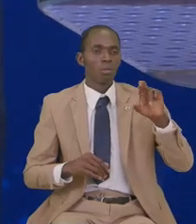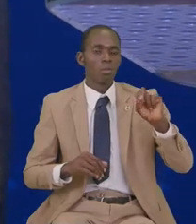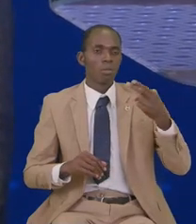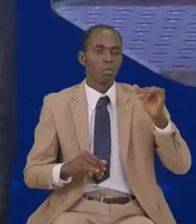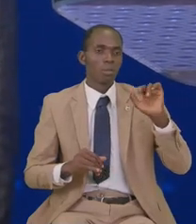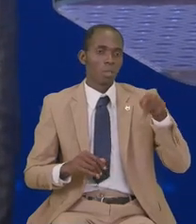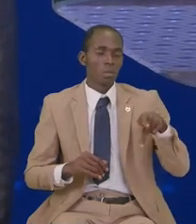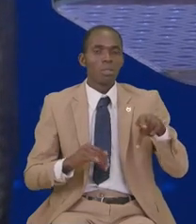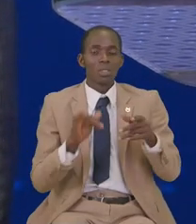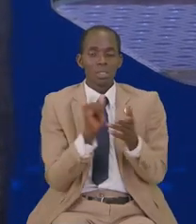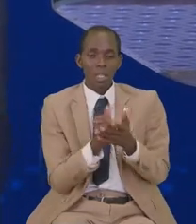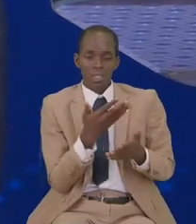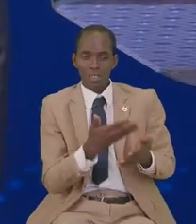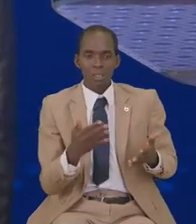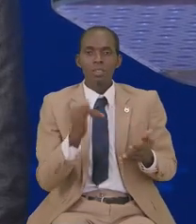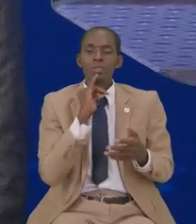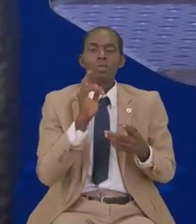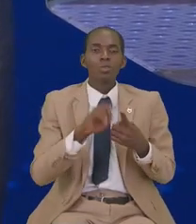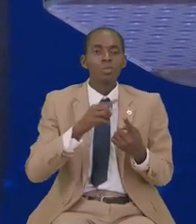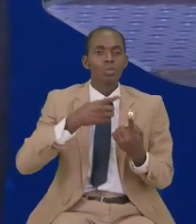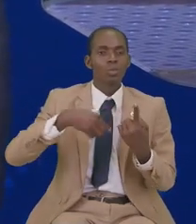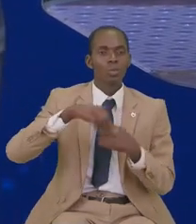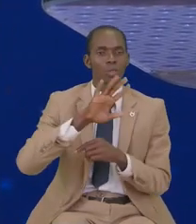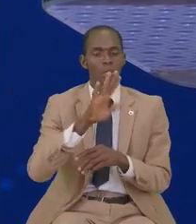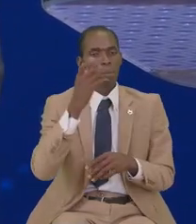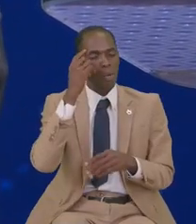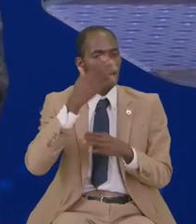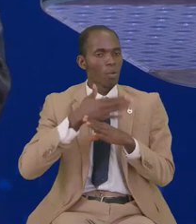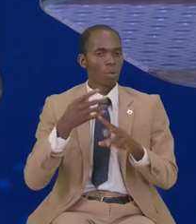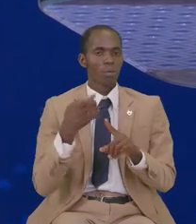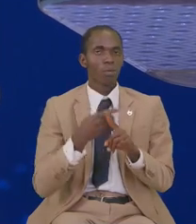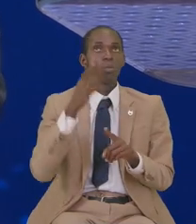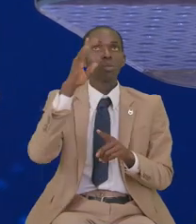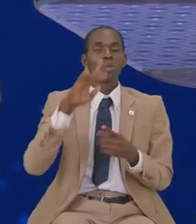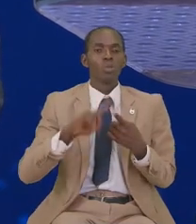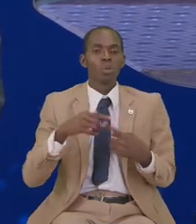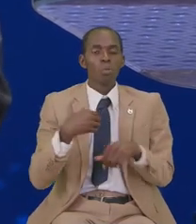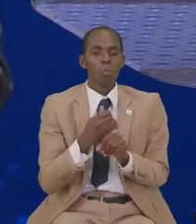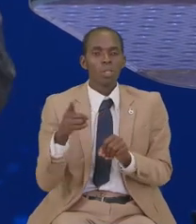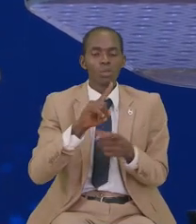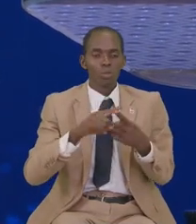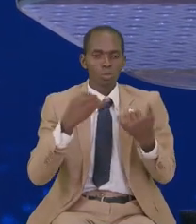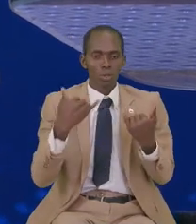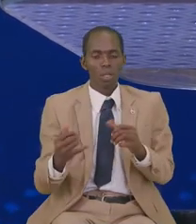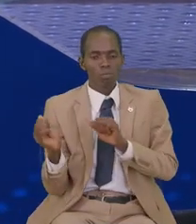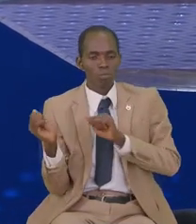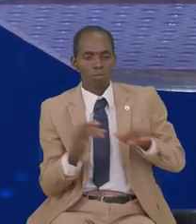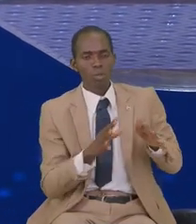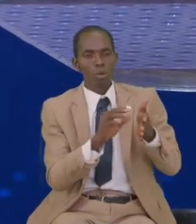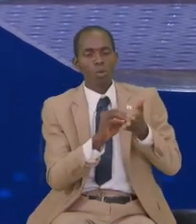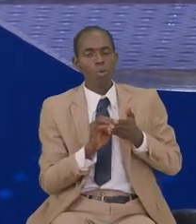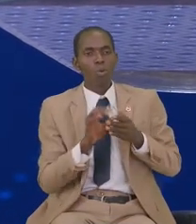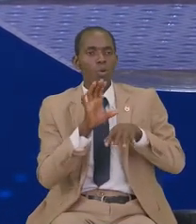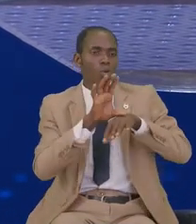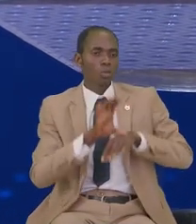mind away from God. The scholarship is to make them have the culture and the condition and